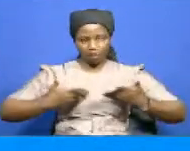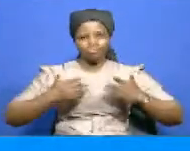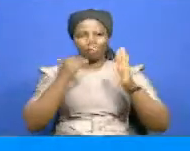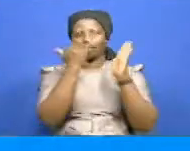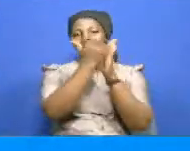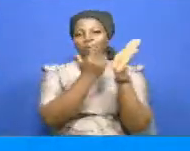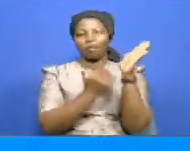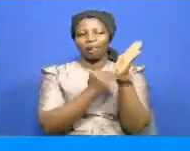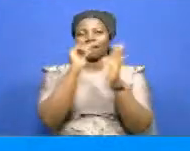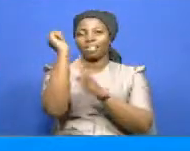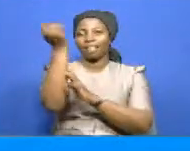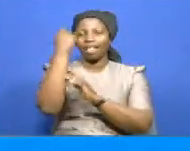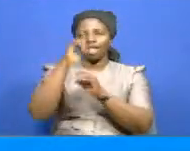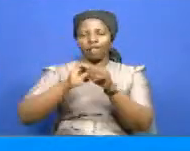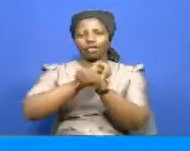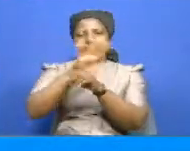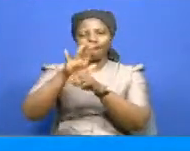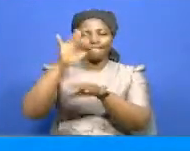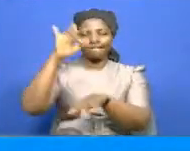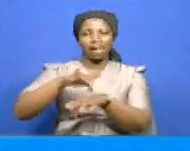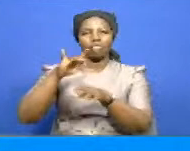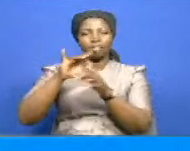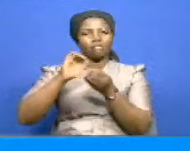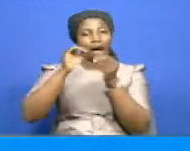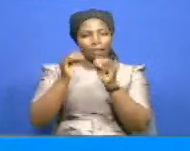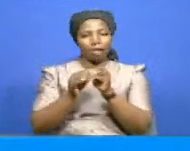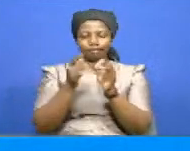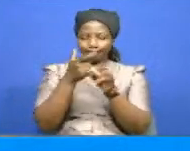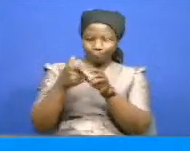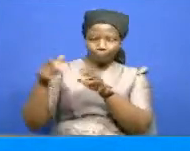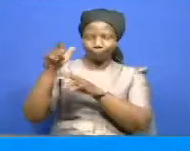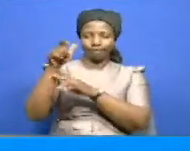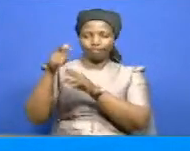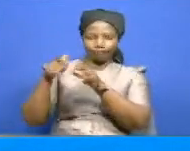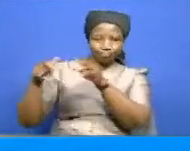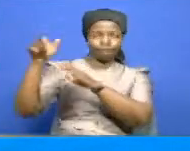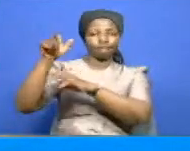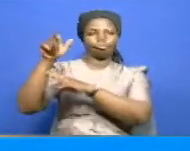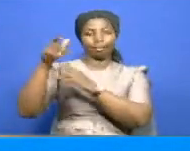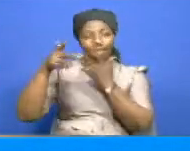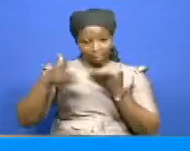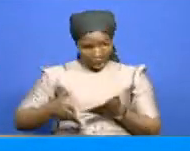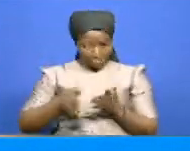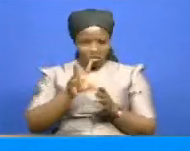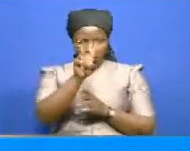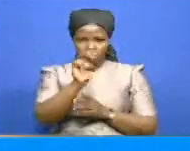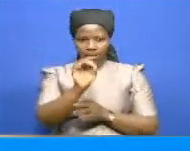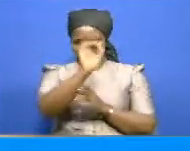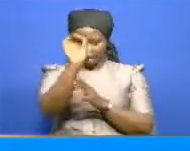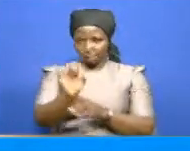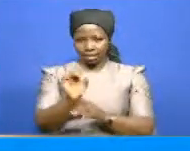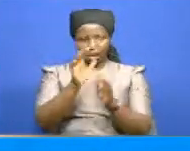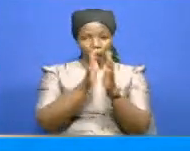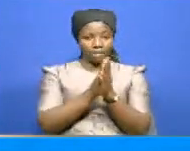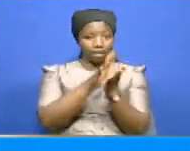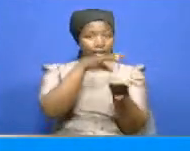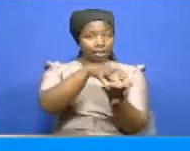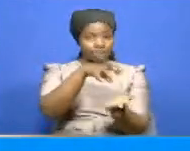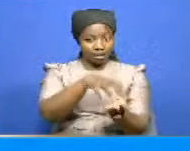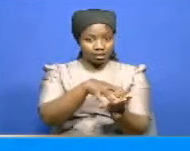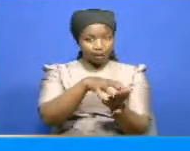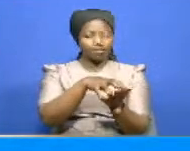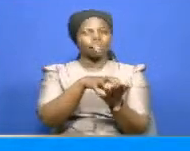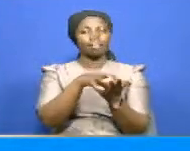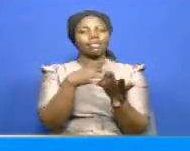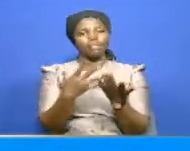Kenya's COVID-19 infection rate is on an upward trajectory and stands at 20%, with cases